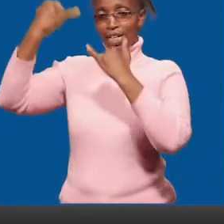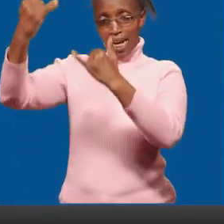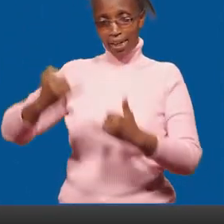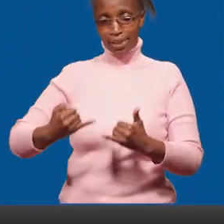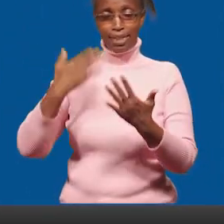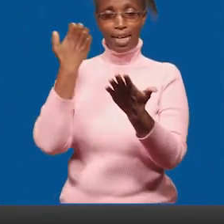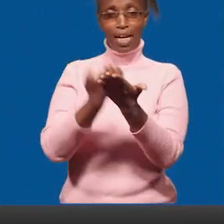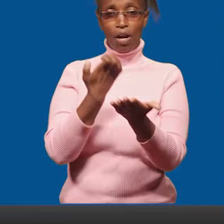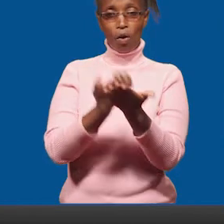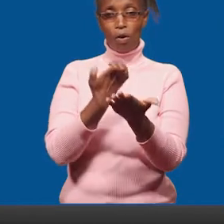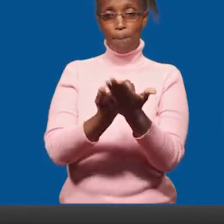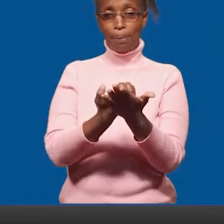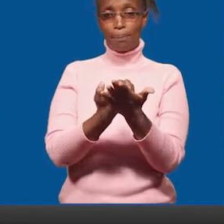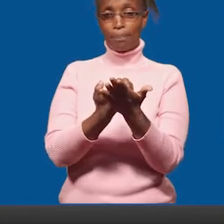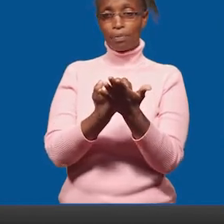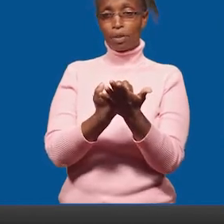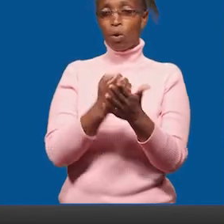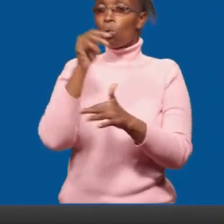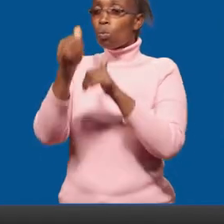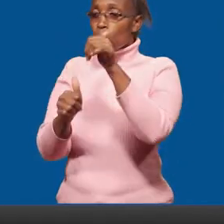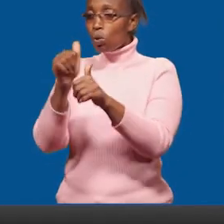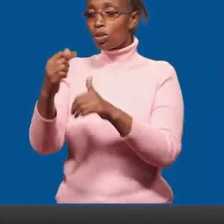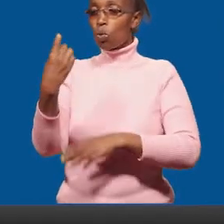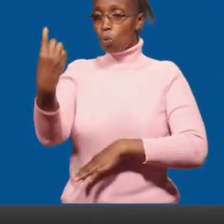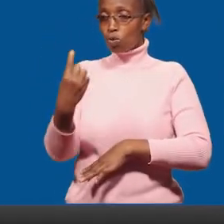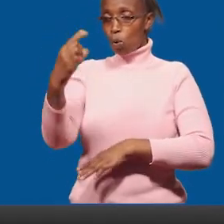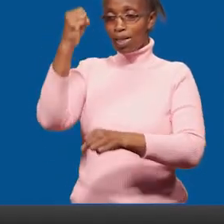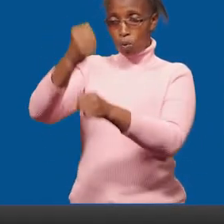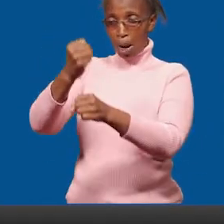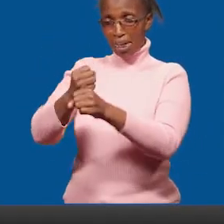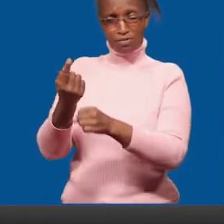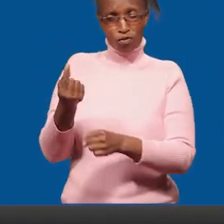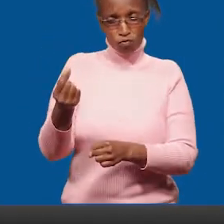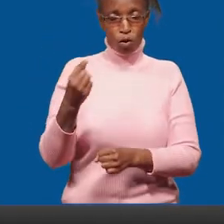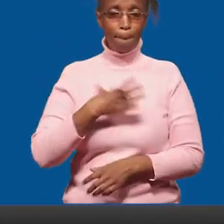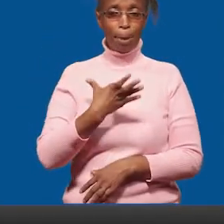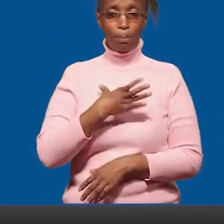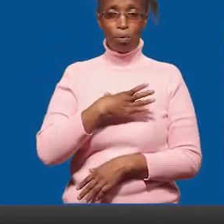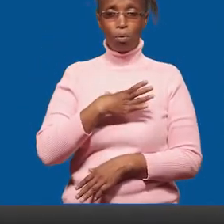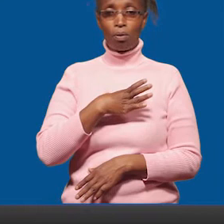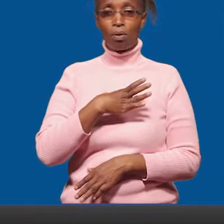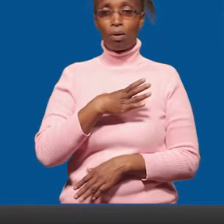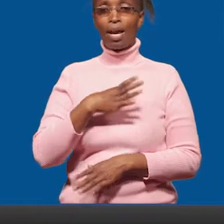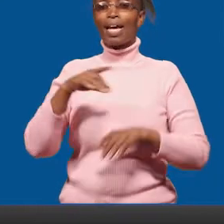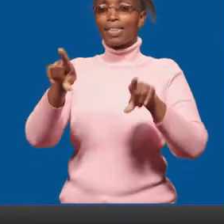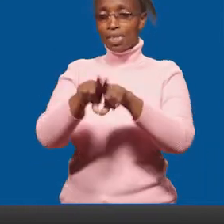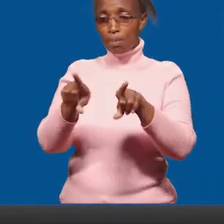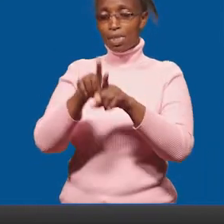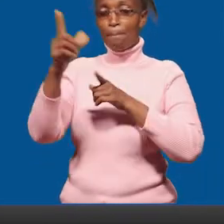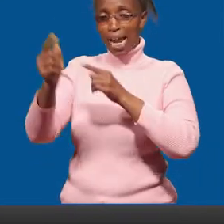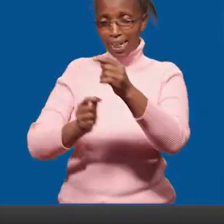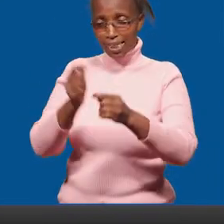inherited an economy that was only working for a few people. And